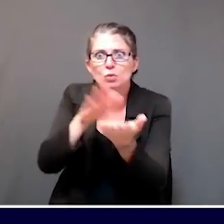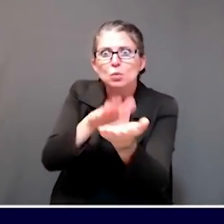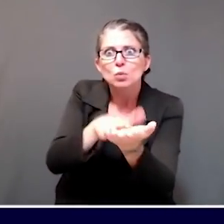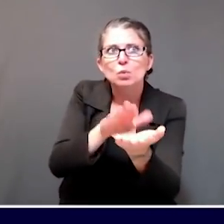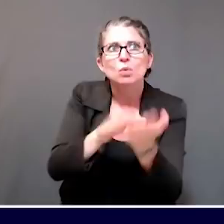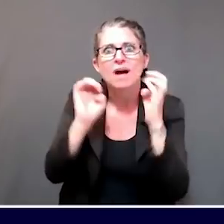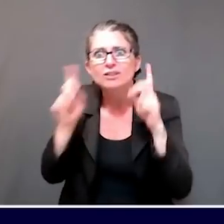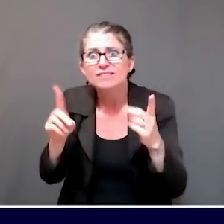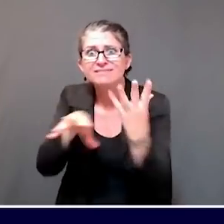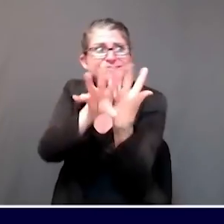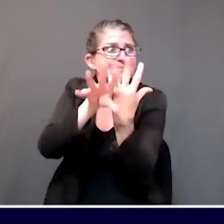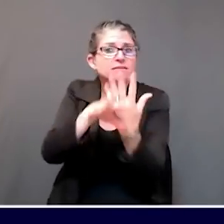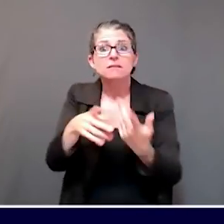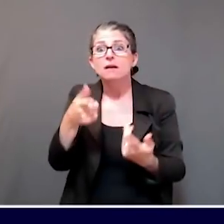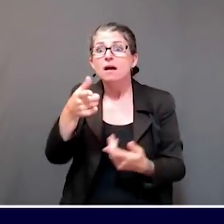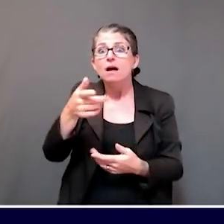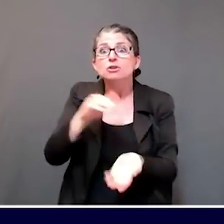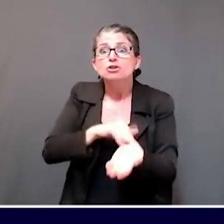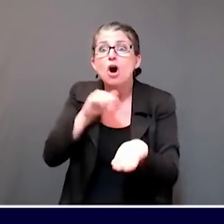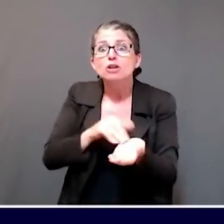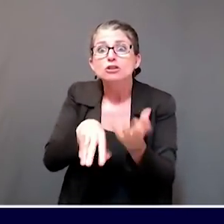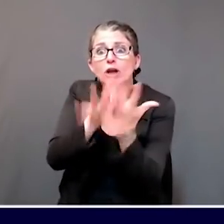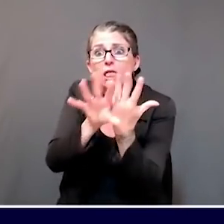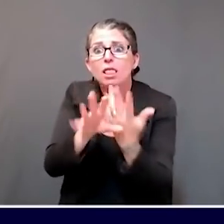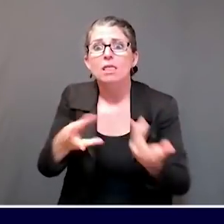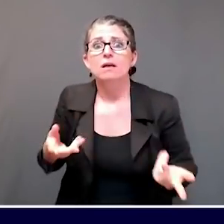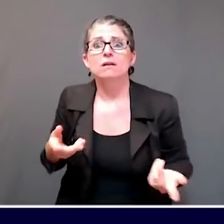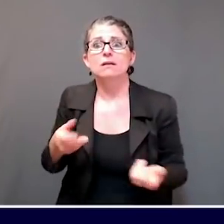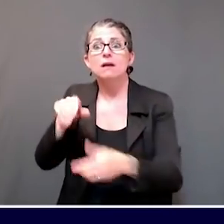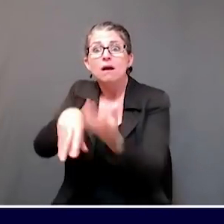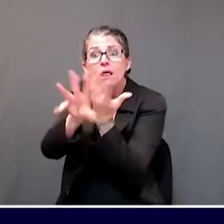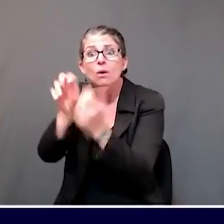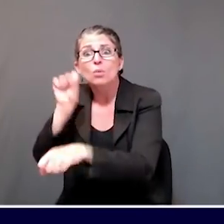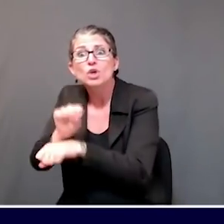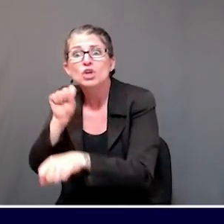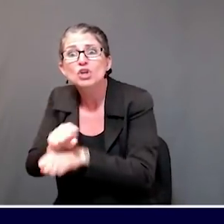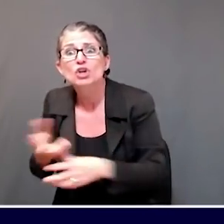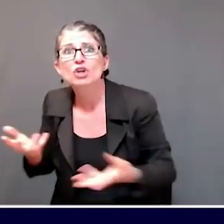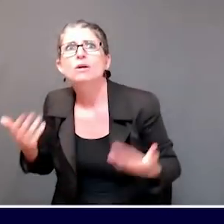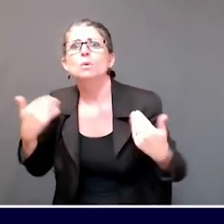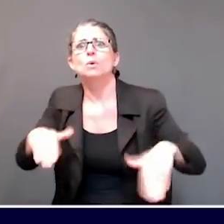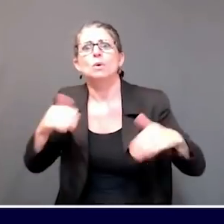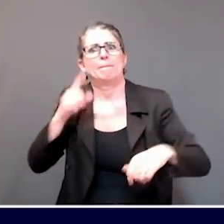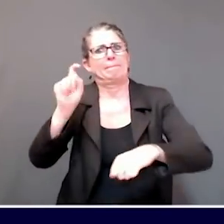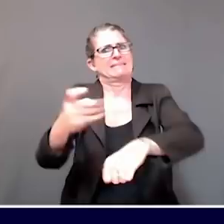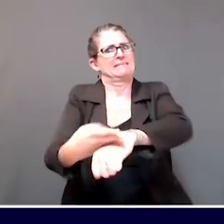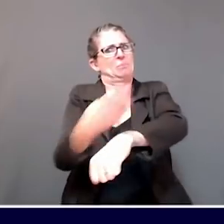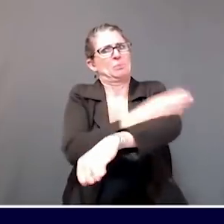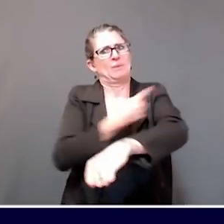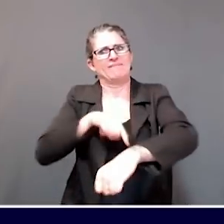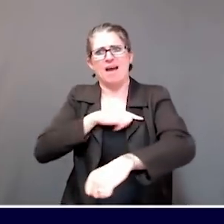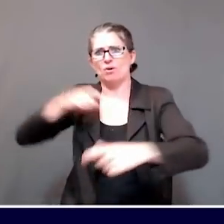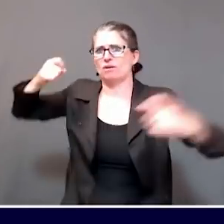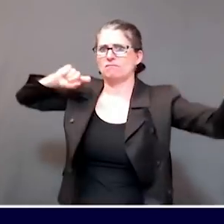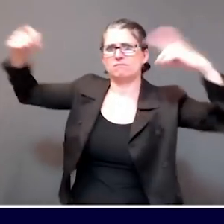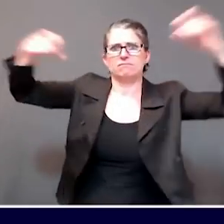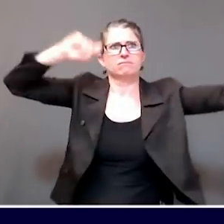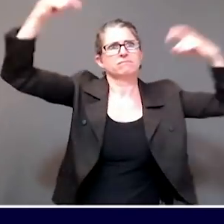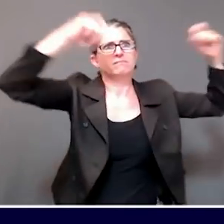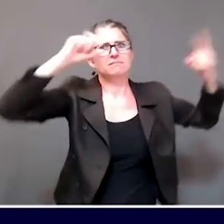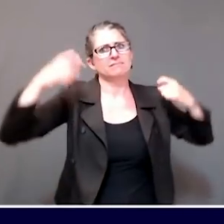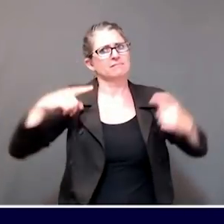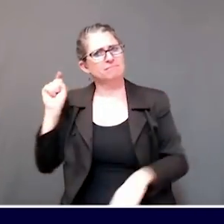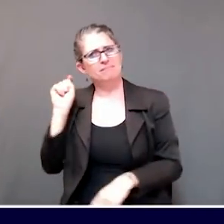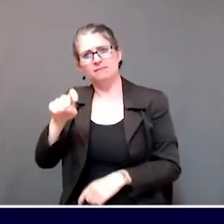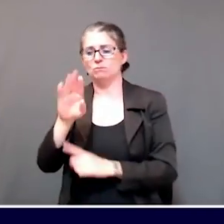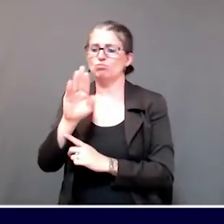needs better internet capacity. This bond will help get us there. Please support it. And in the meantime, if people are thinking about